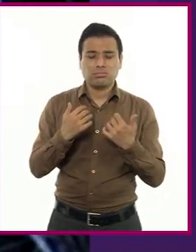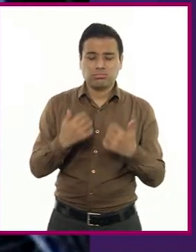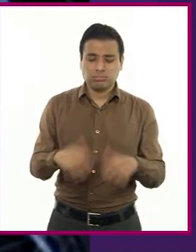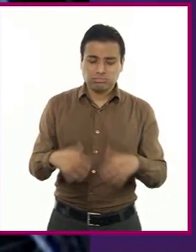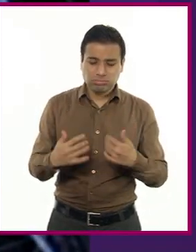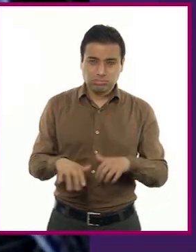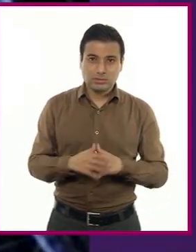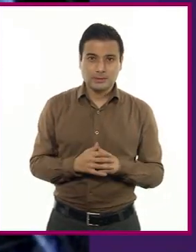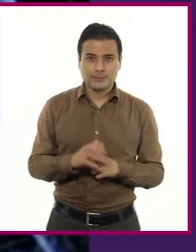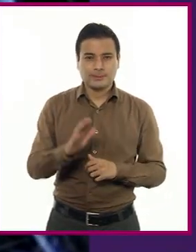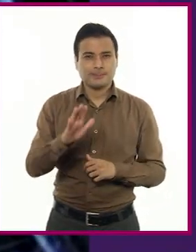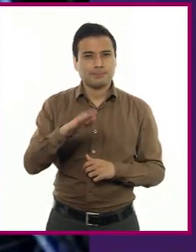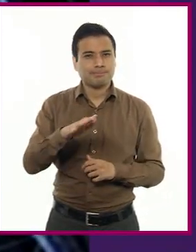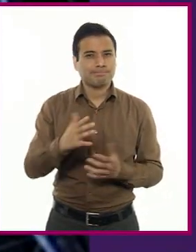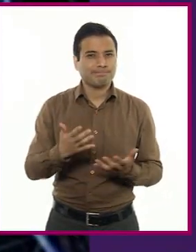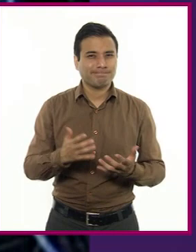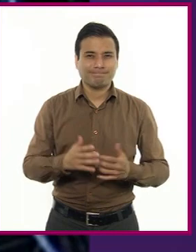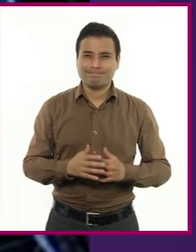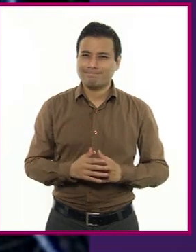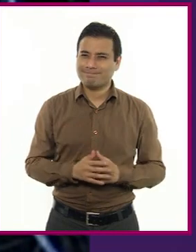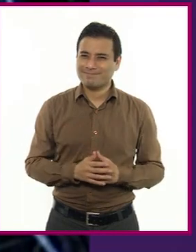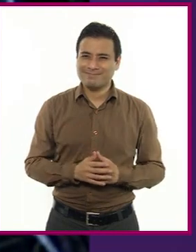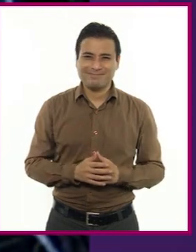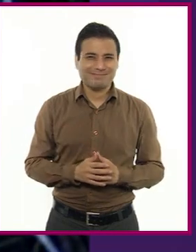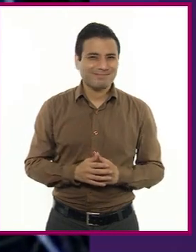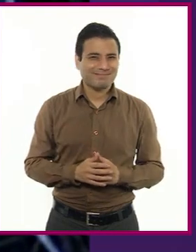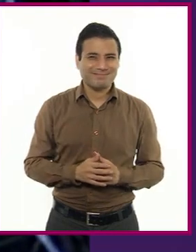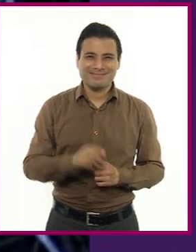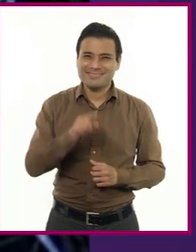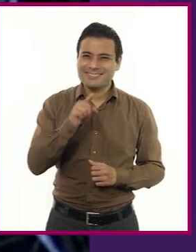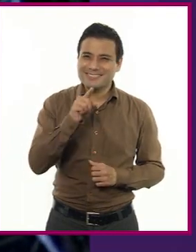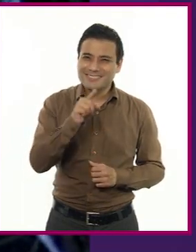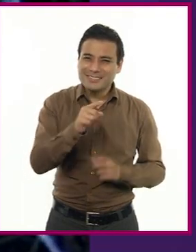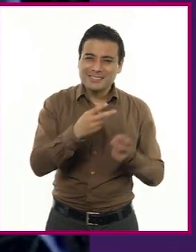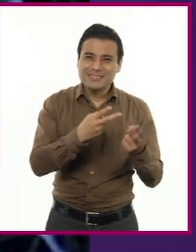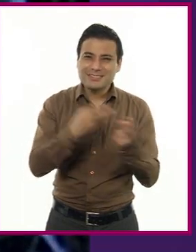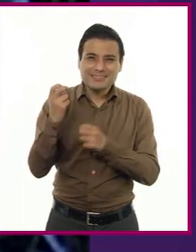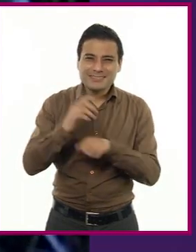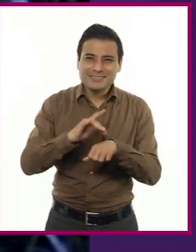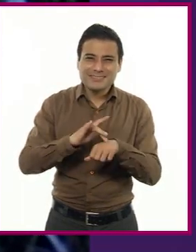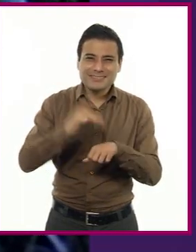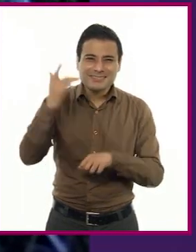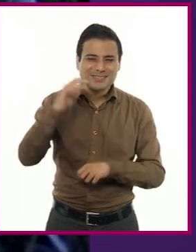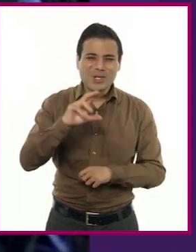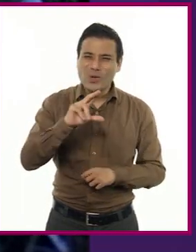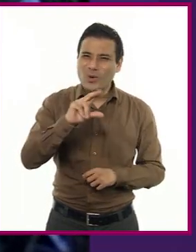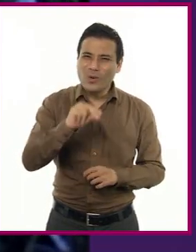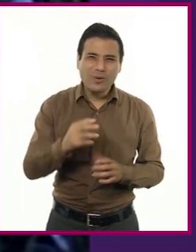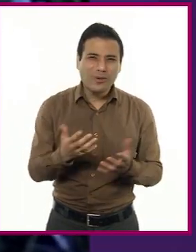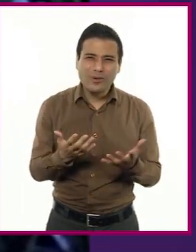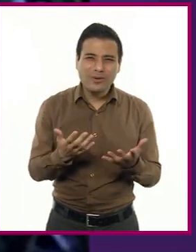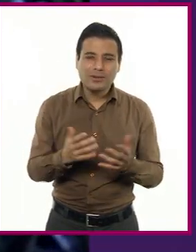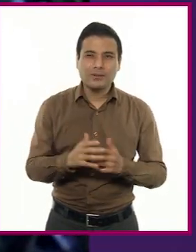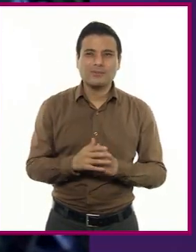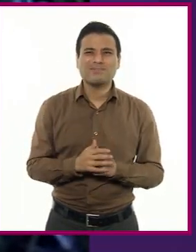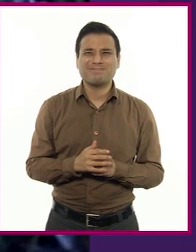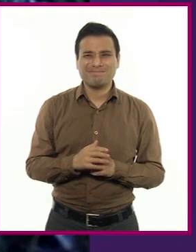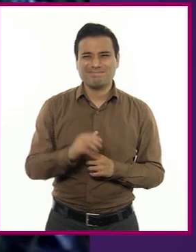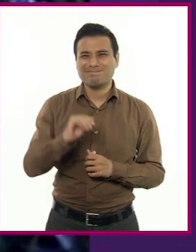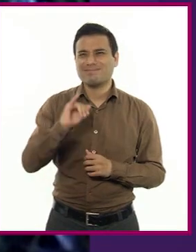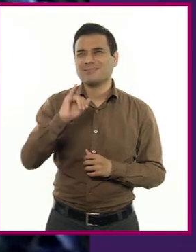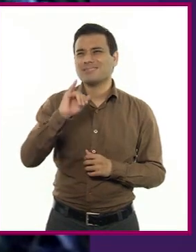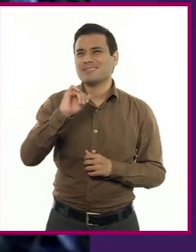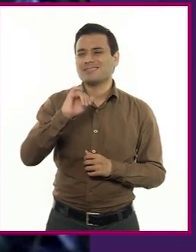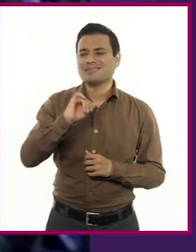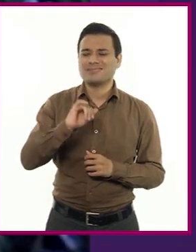Mark, you shouldn't steal the stones from the pyramids. Yes, I shouldn't have done